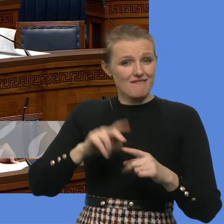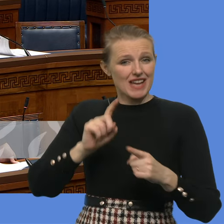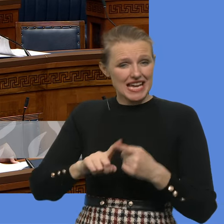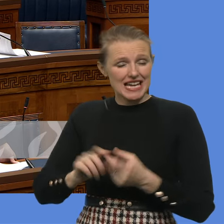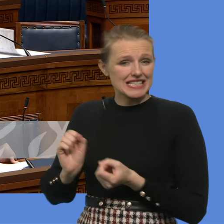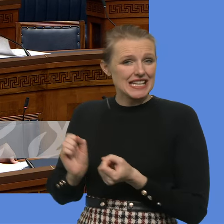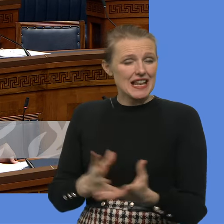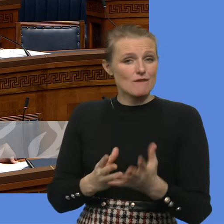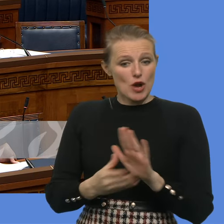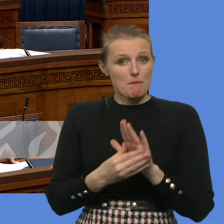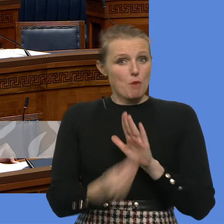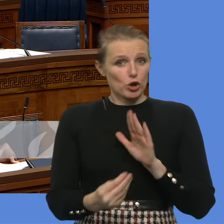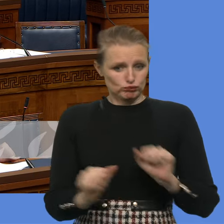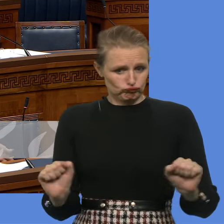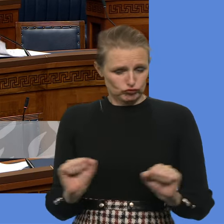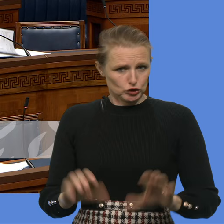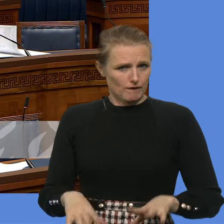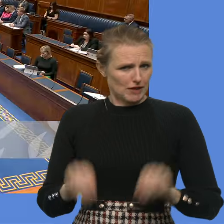model not being fully completed yet.